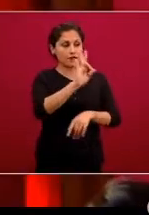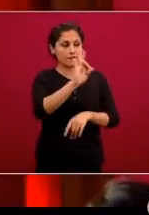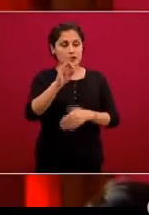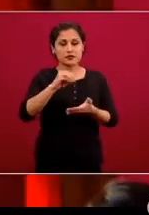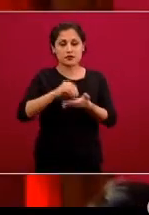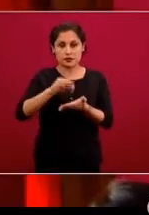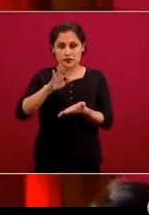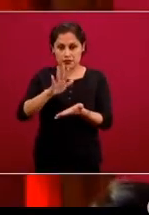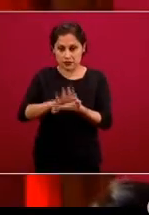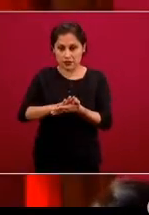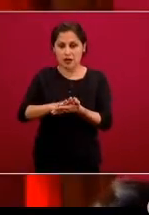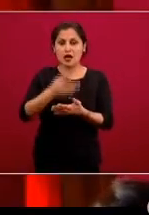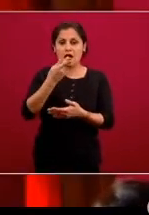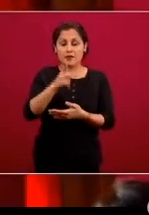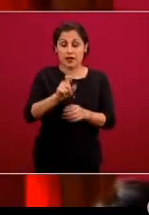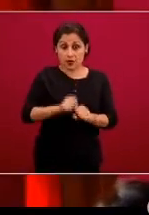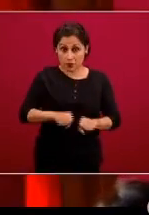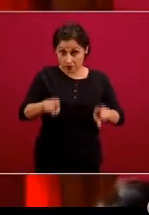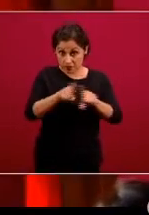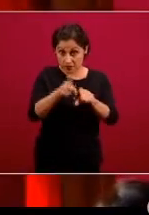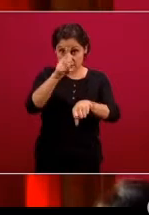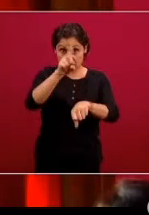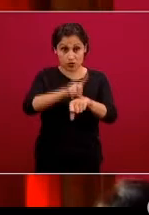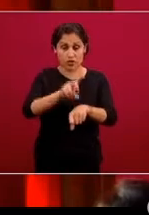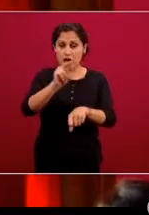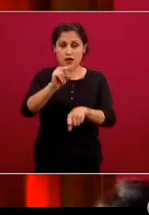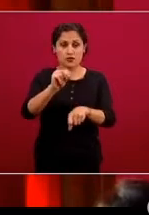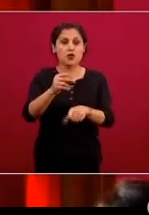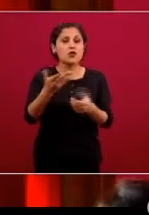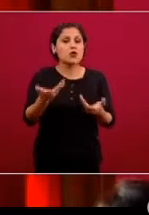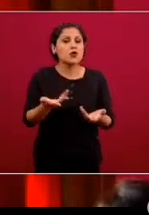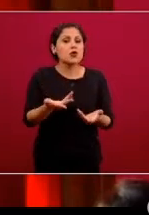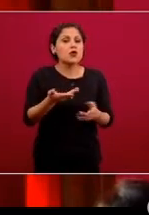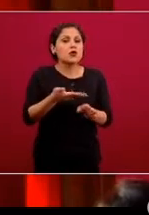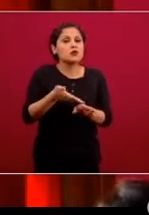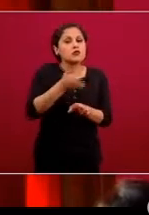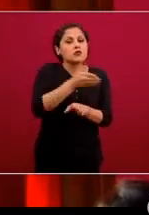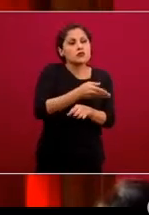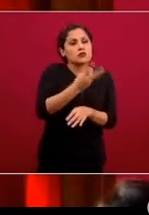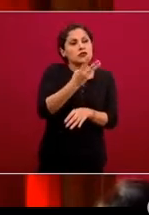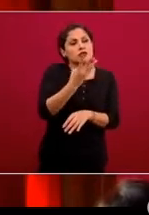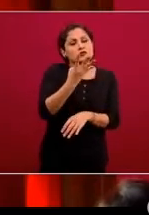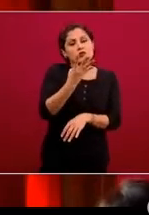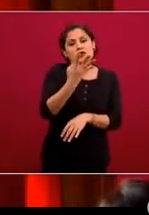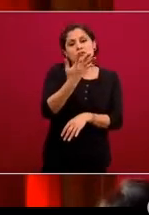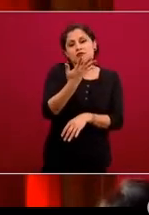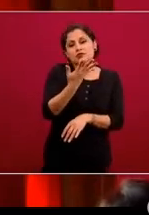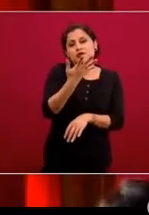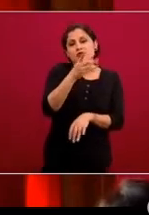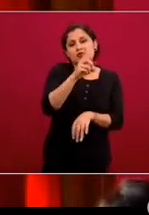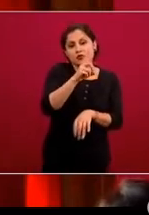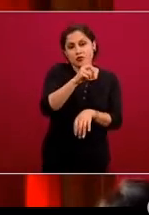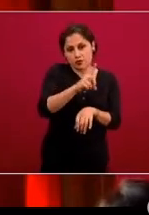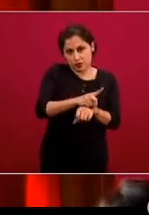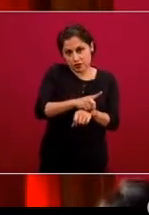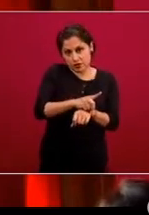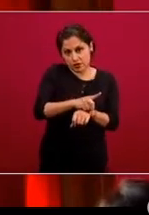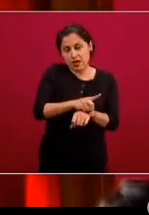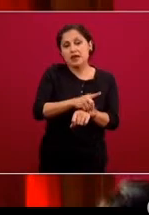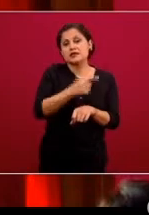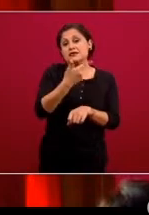didn't register themselves to get medical attention on the exact day that their symptoms started. Maybe their symptoms started 5 days